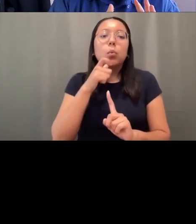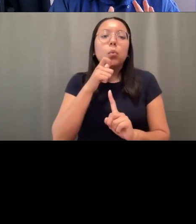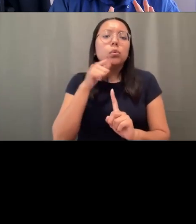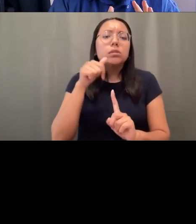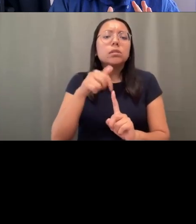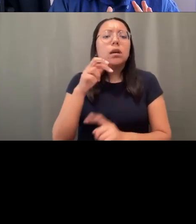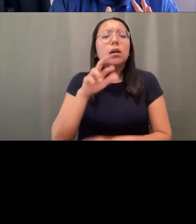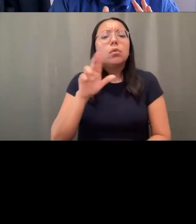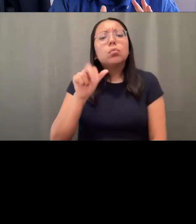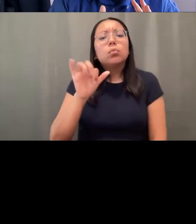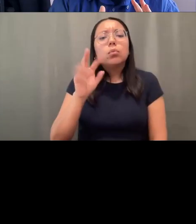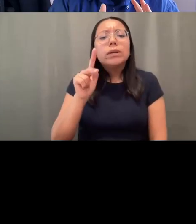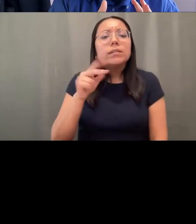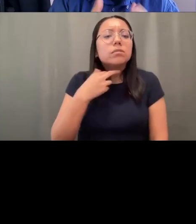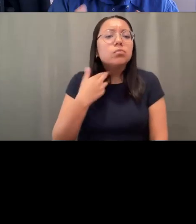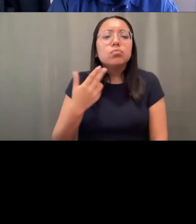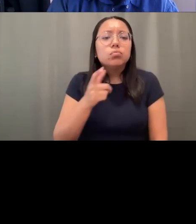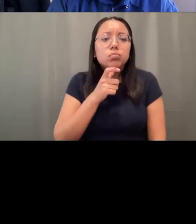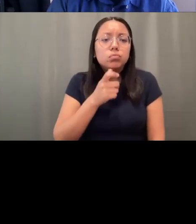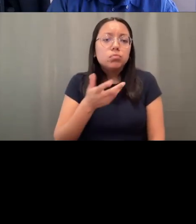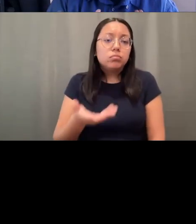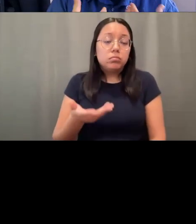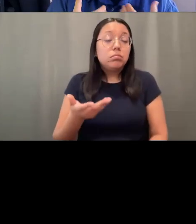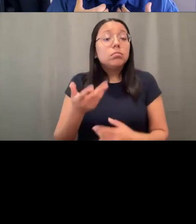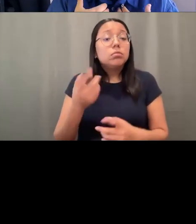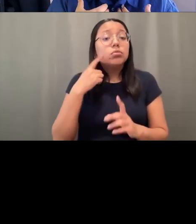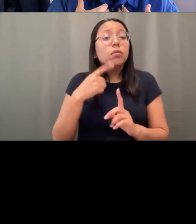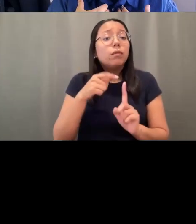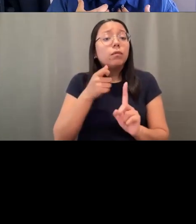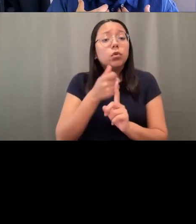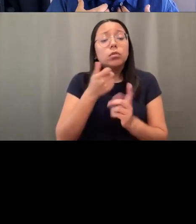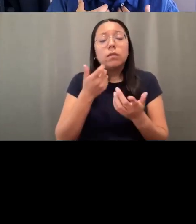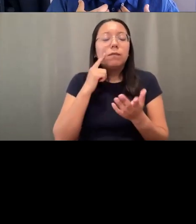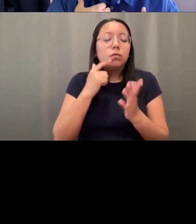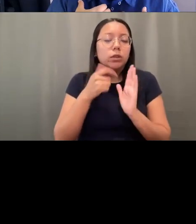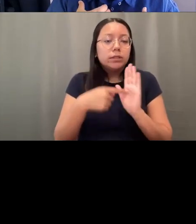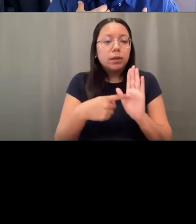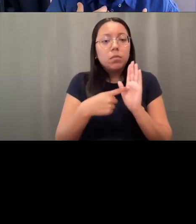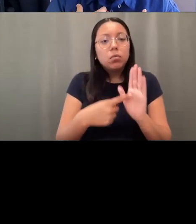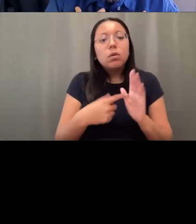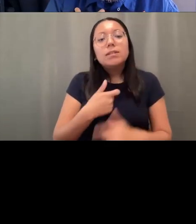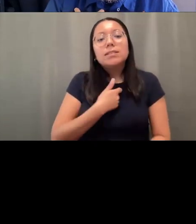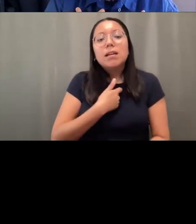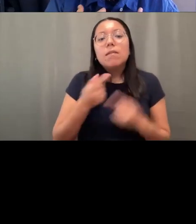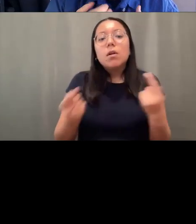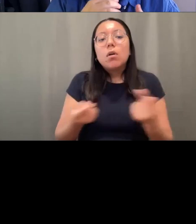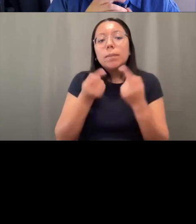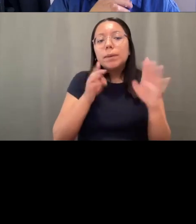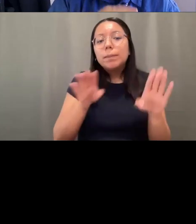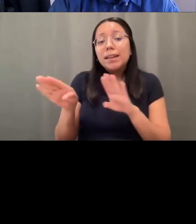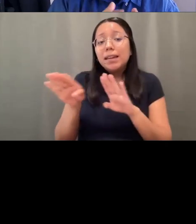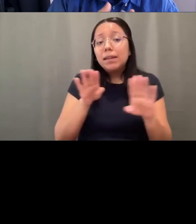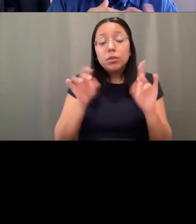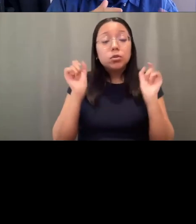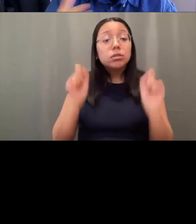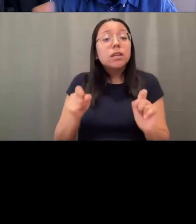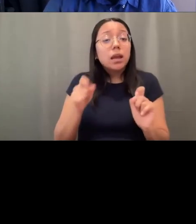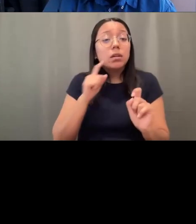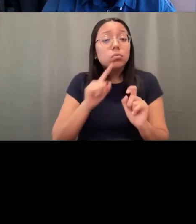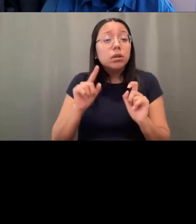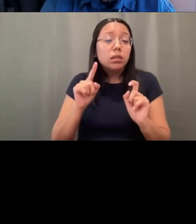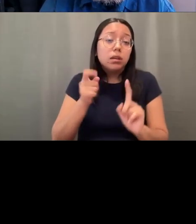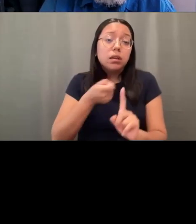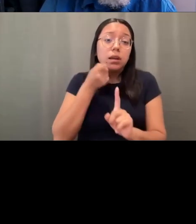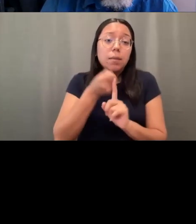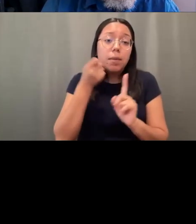look at self-harming behaviors as behaviors that only affect the person that is engaging in that behavior, but sometimes those